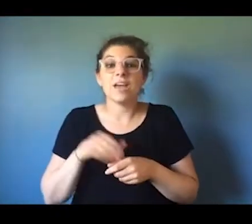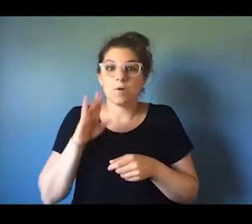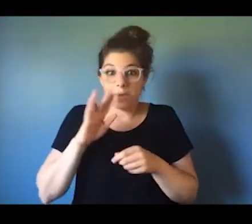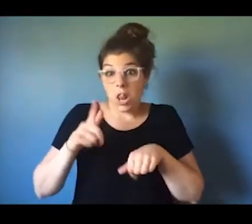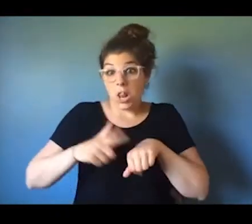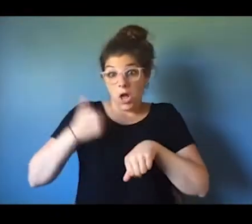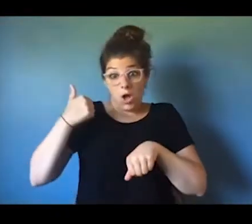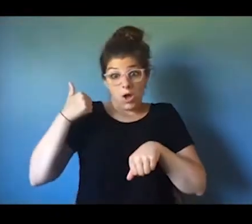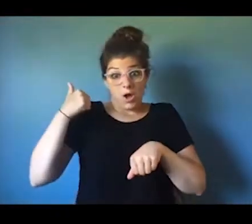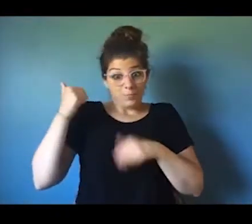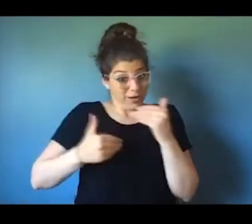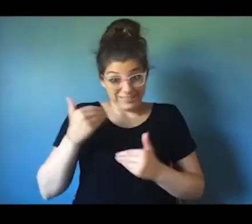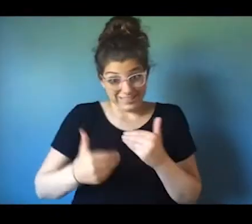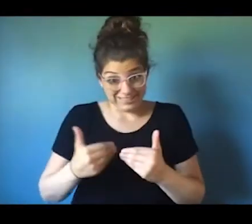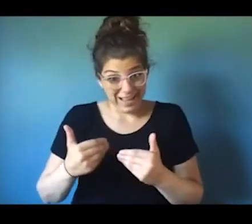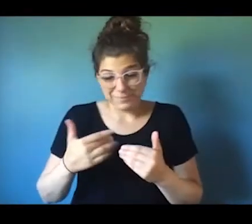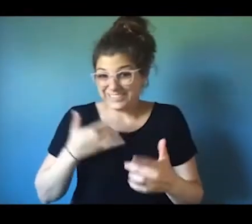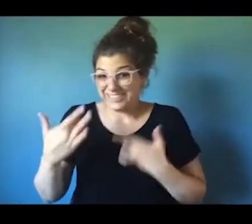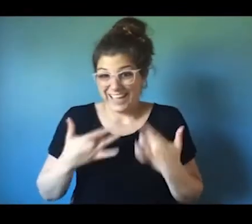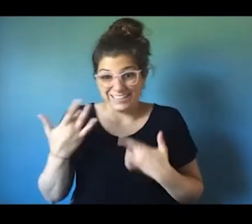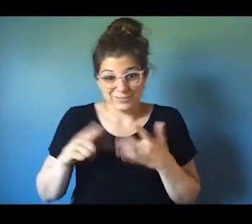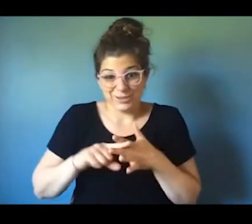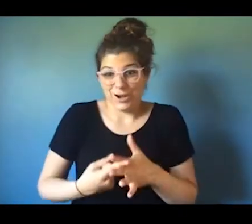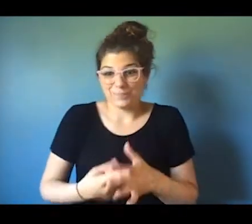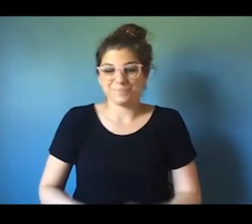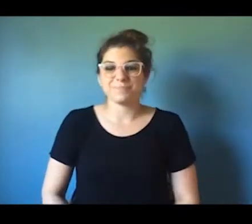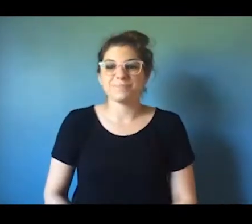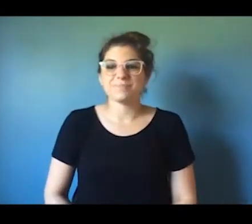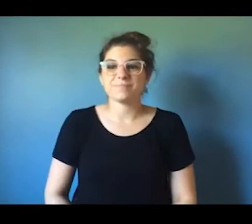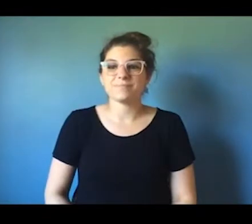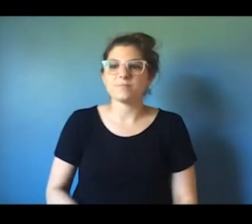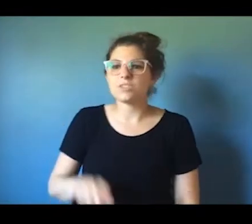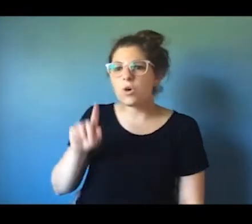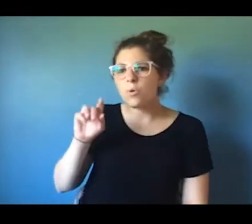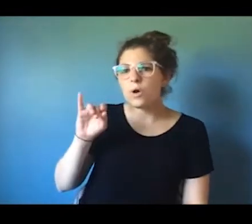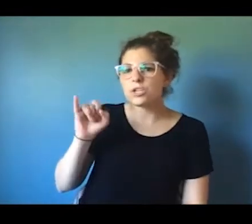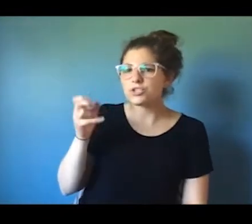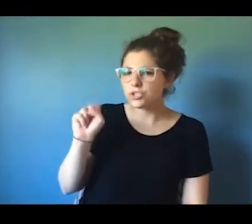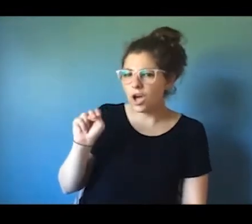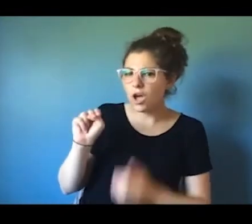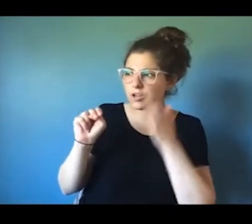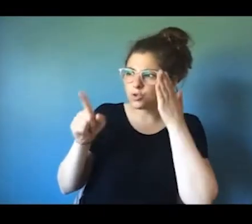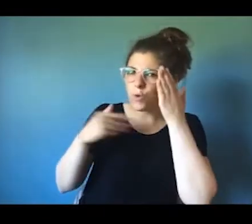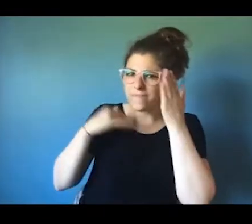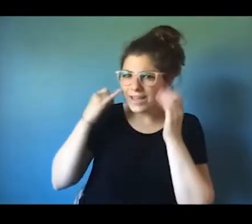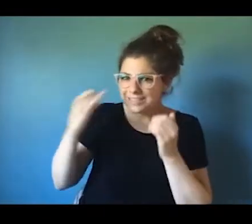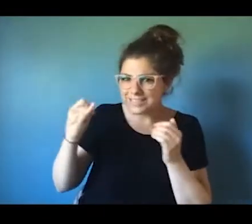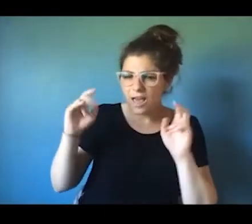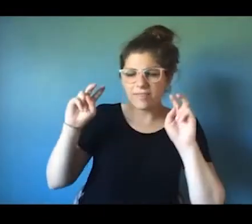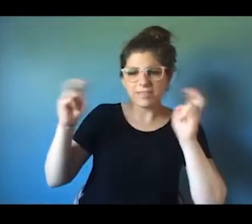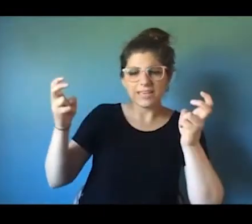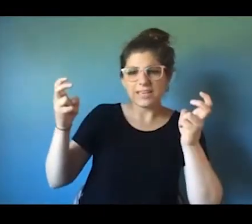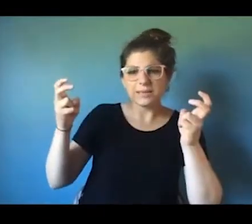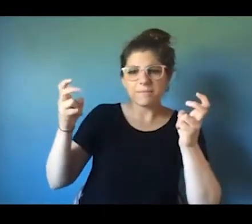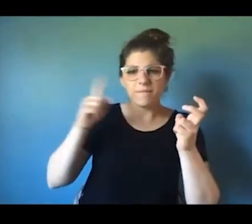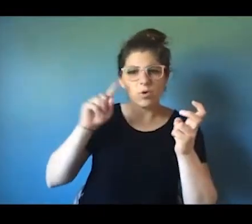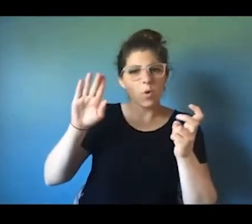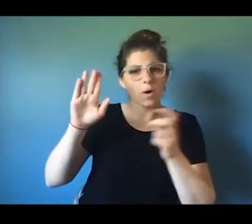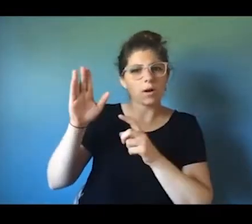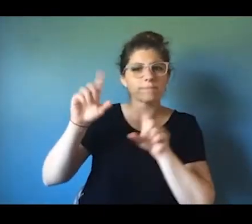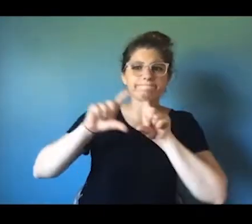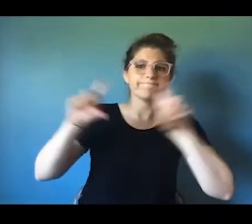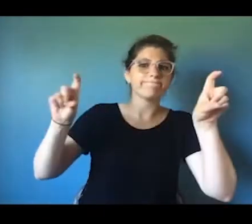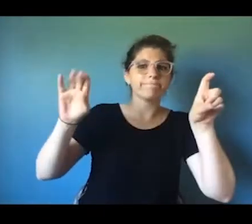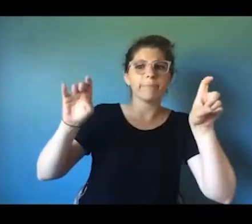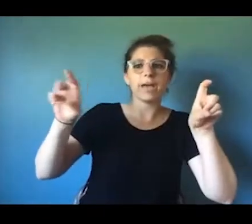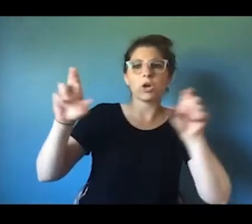and that you might have about that. And but it's going to be a long process. I just can't wait to get started. So, John, do you have an idea